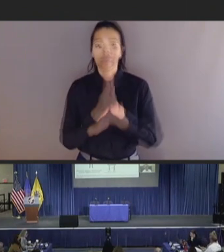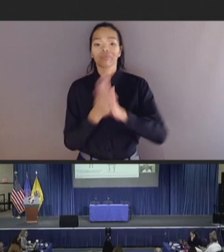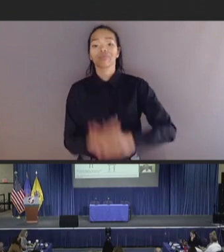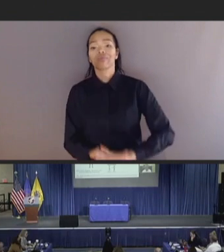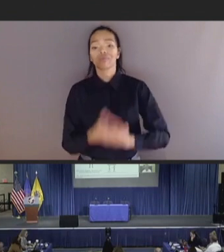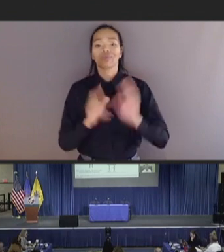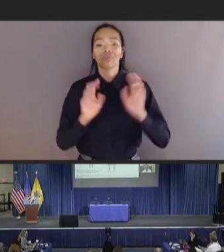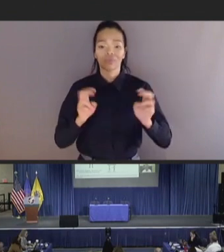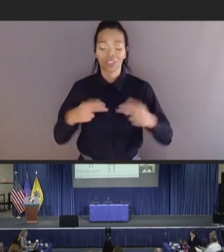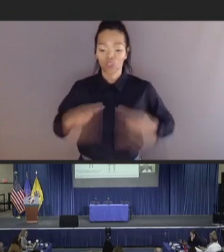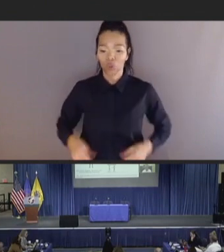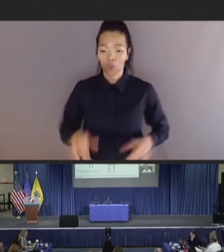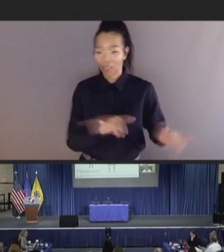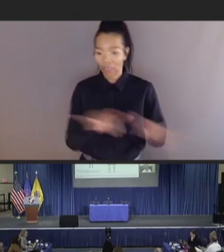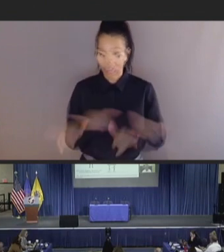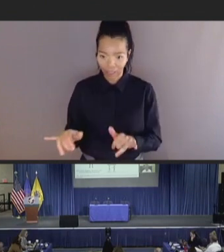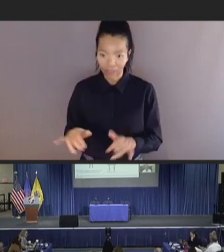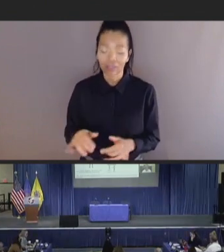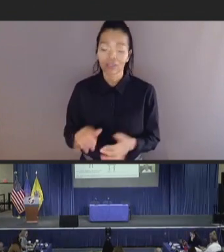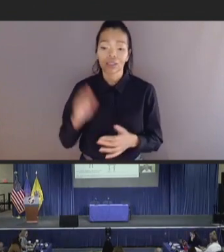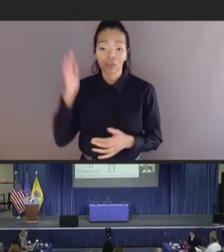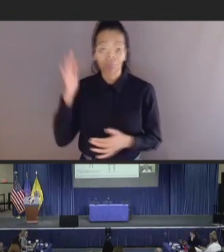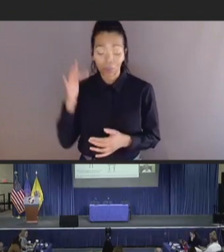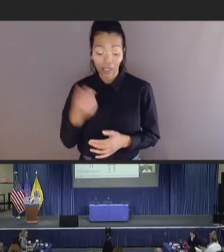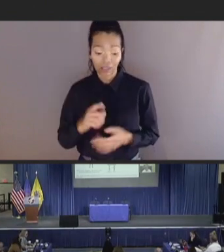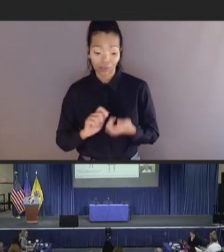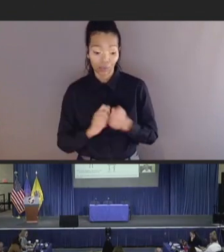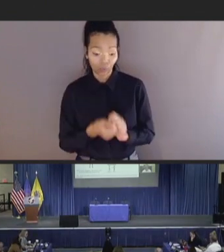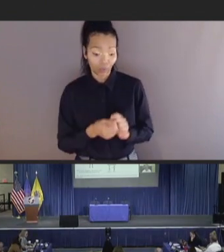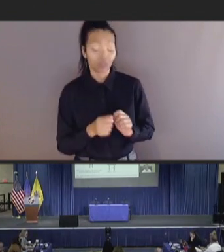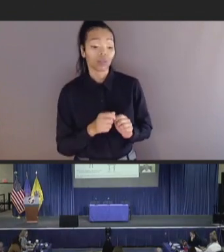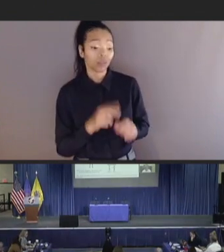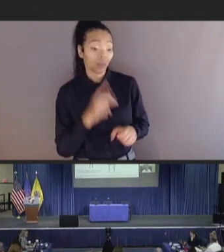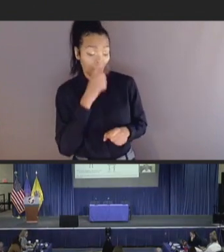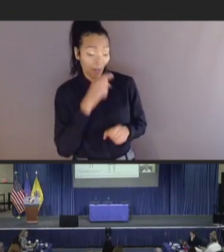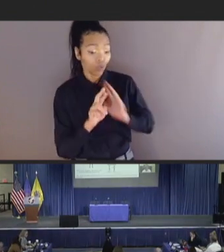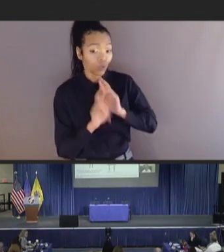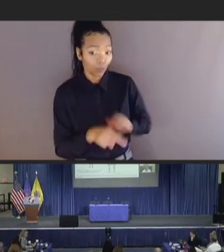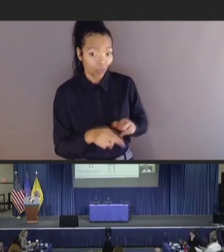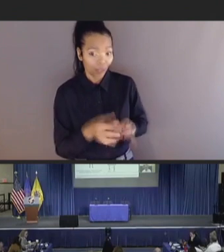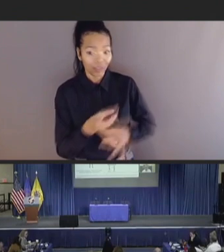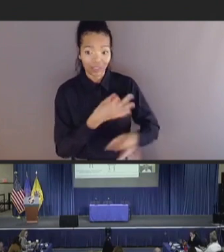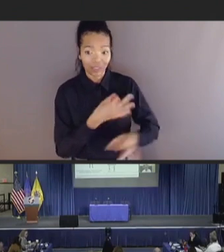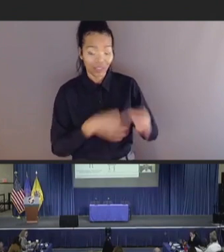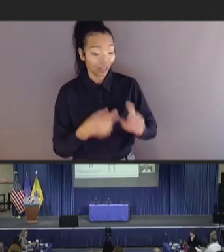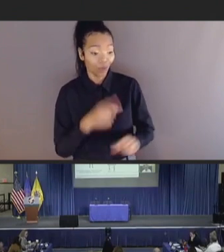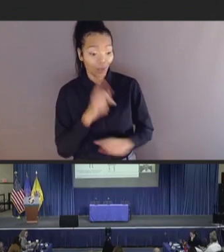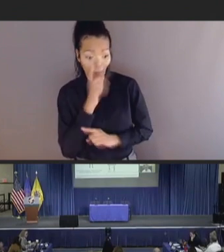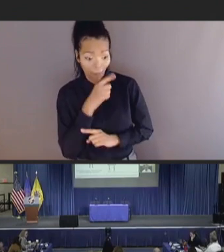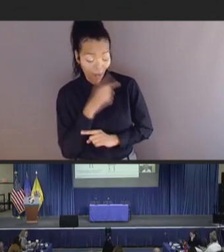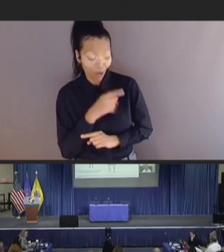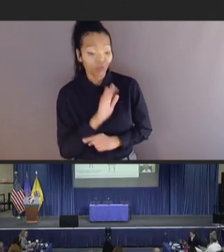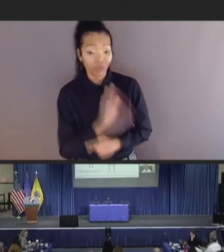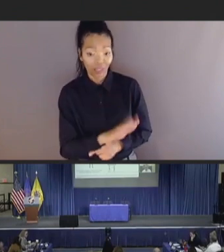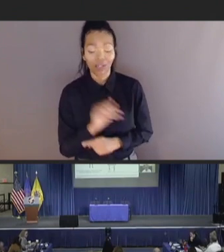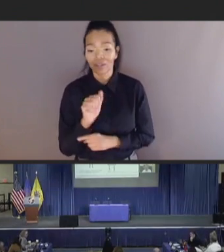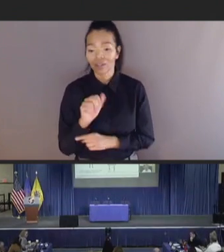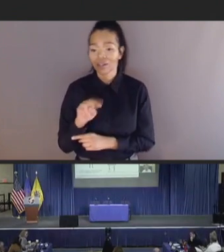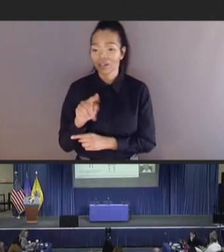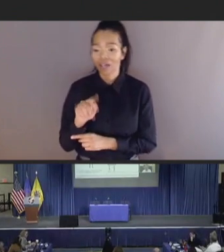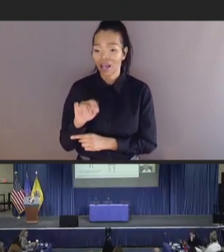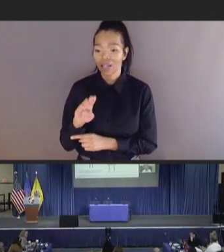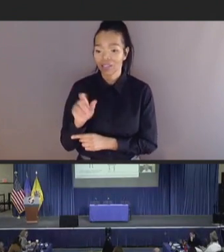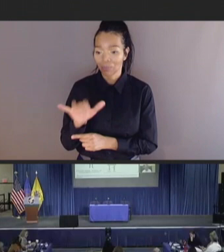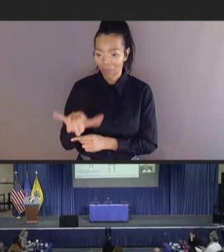humanized is that we transform the response of the mice, instead of carrying antibodies from the mouse, to carry antibodies in which the